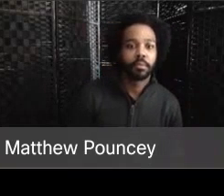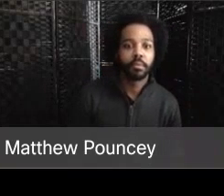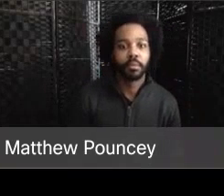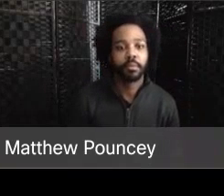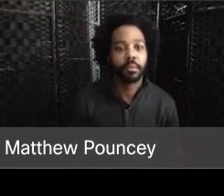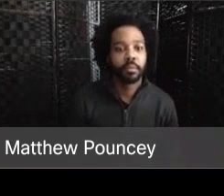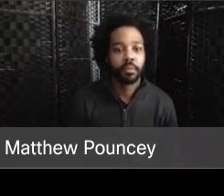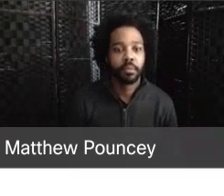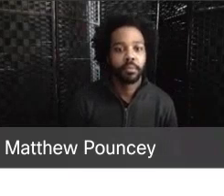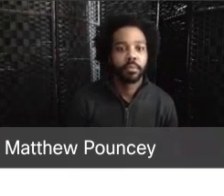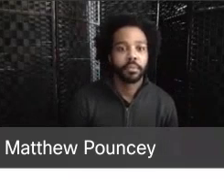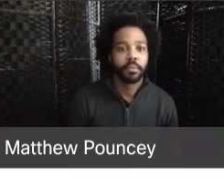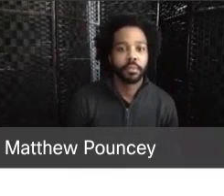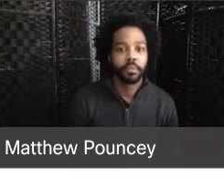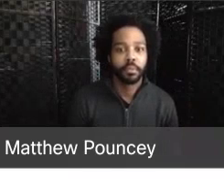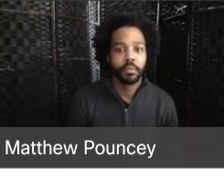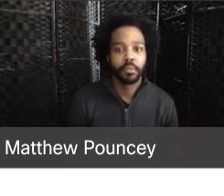Wonderful.